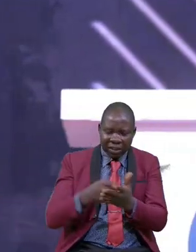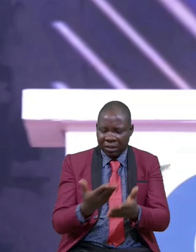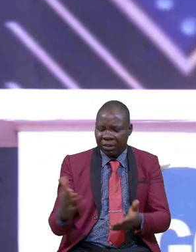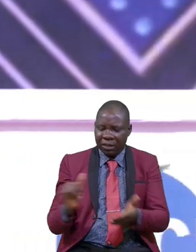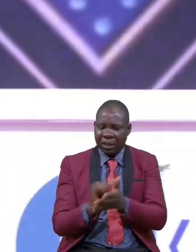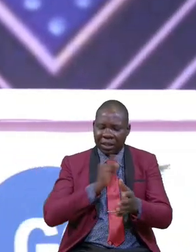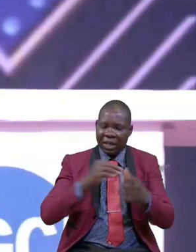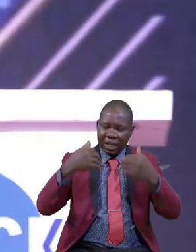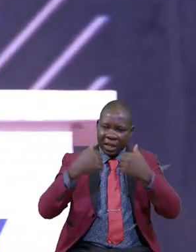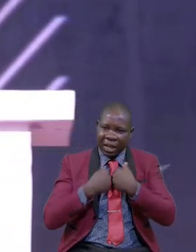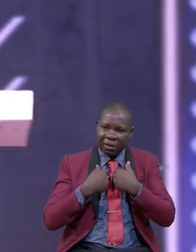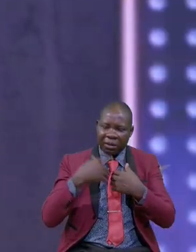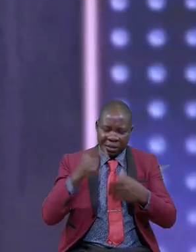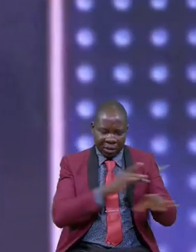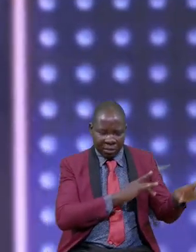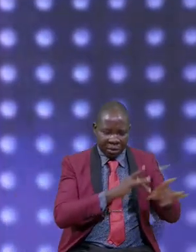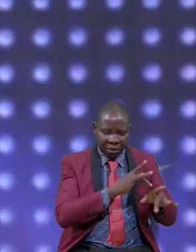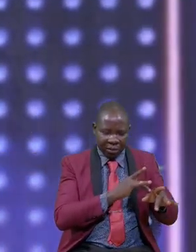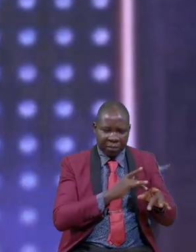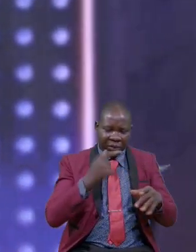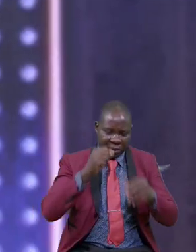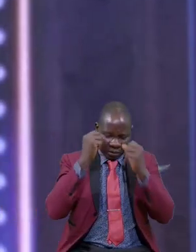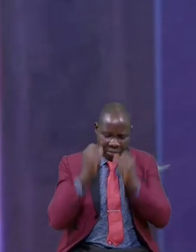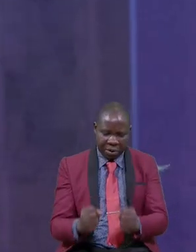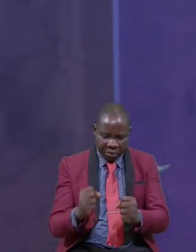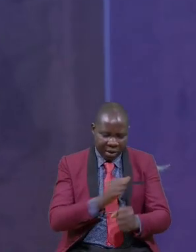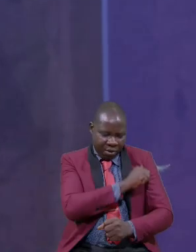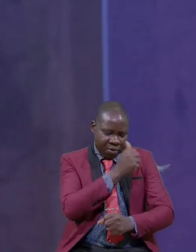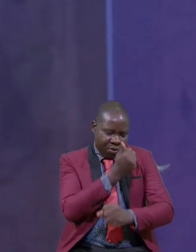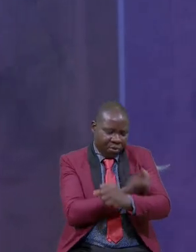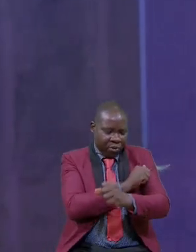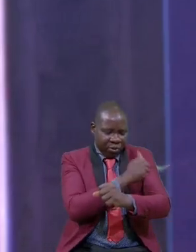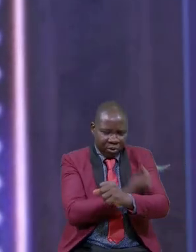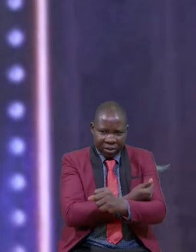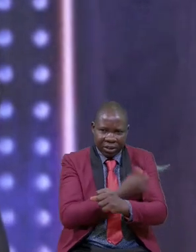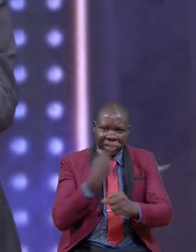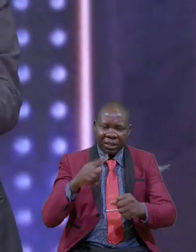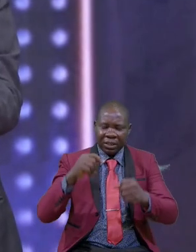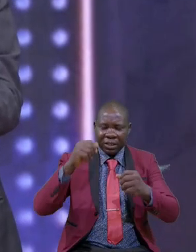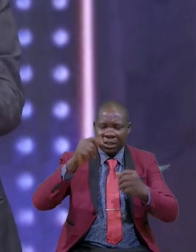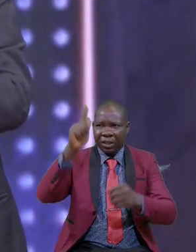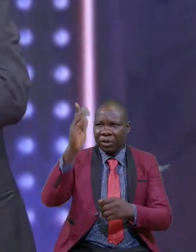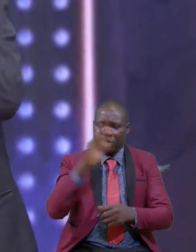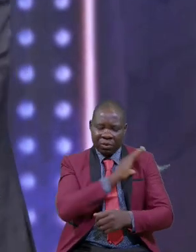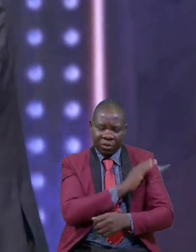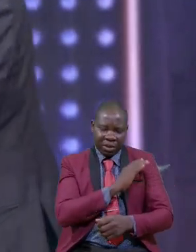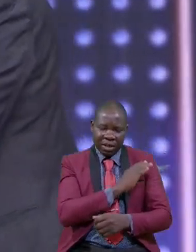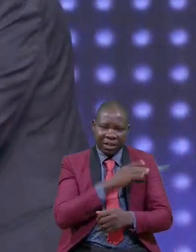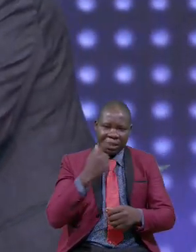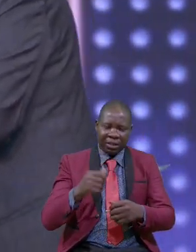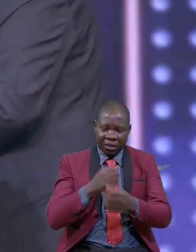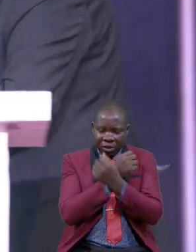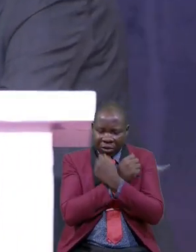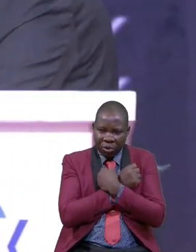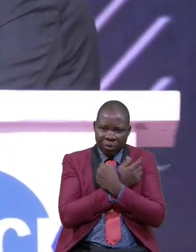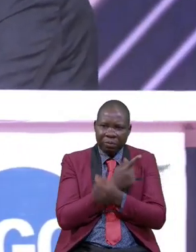the power, la puissance, the authority, the grace, la grâce, the godliness, la piété, the abounding love of God. How do I make